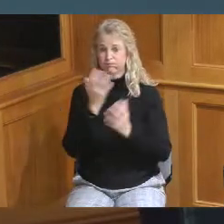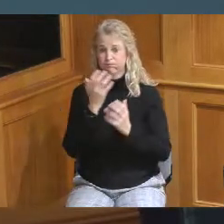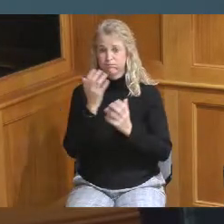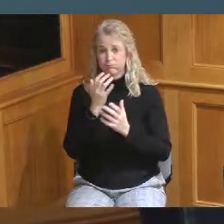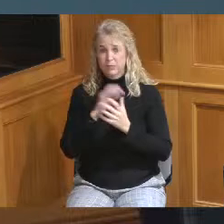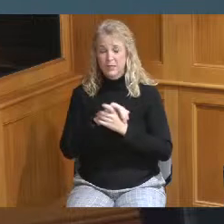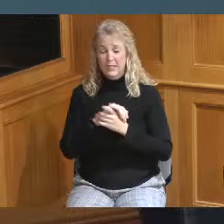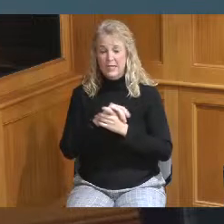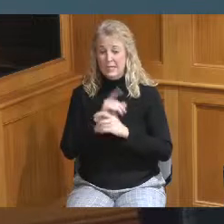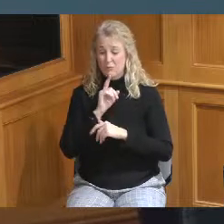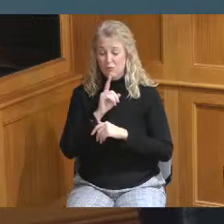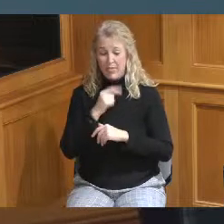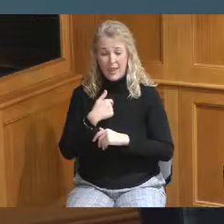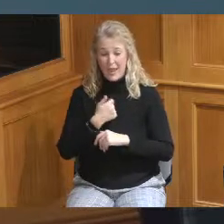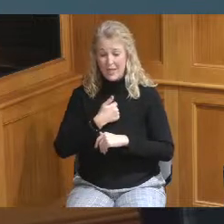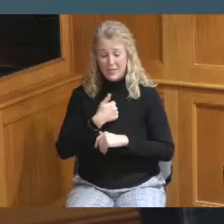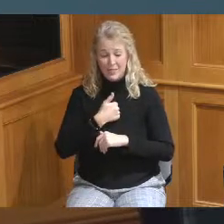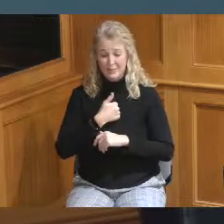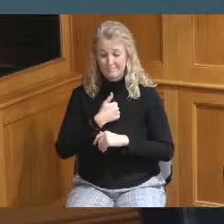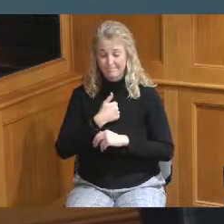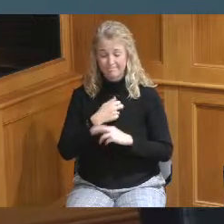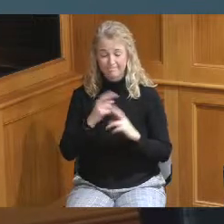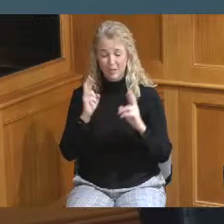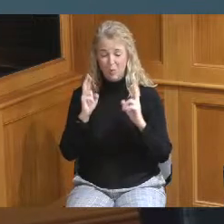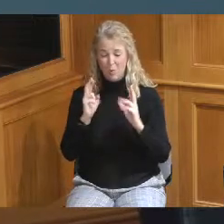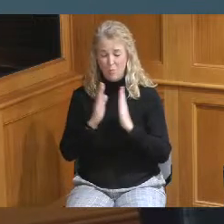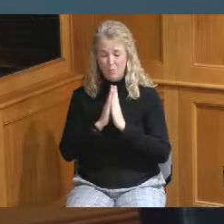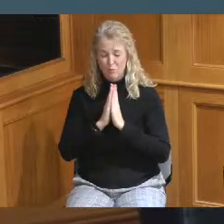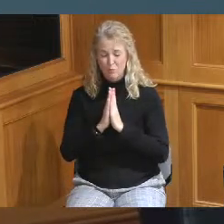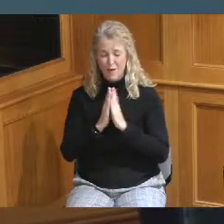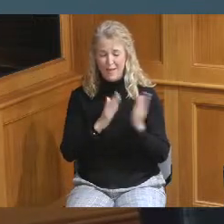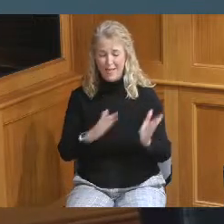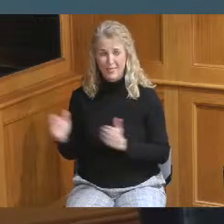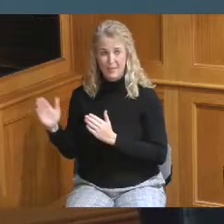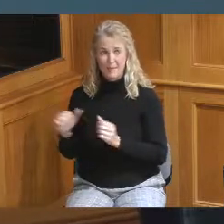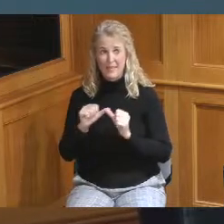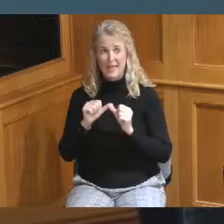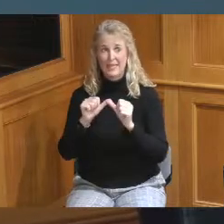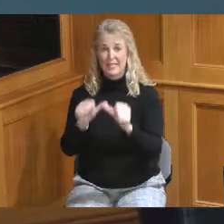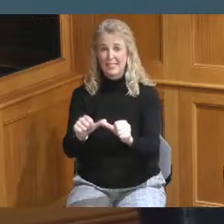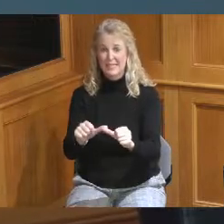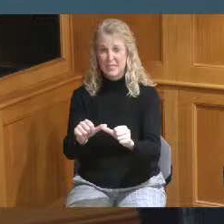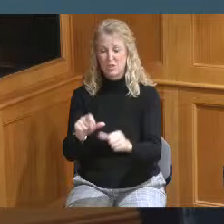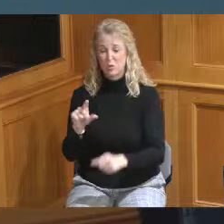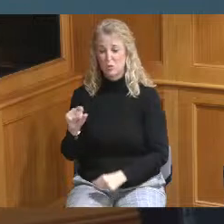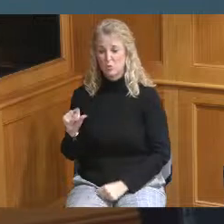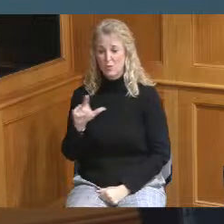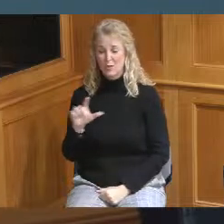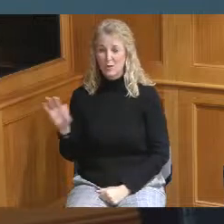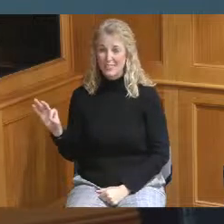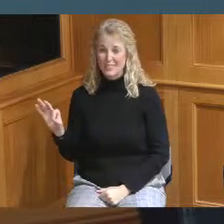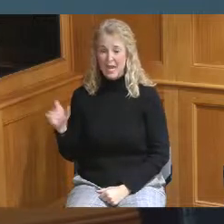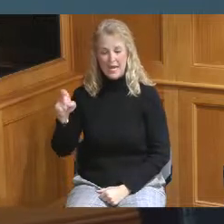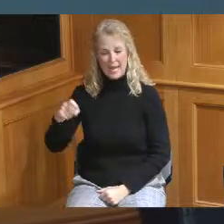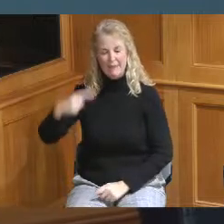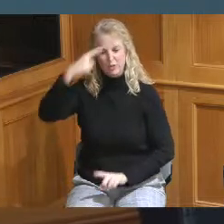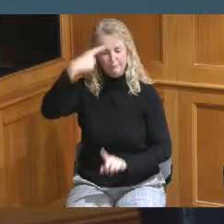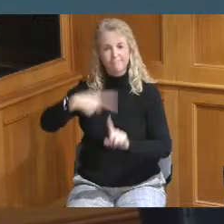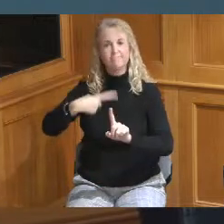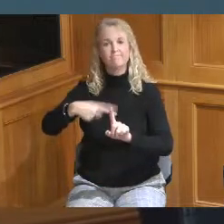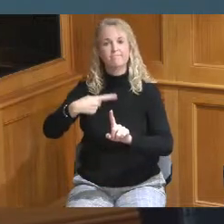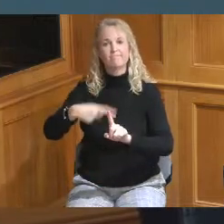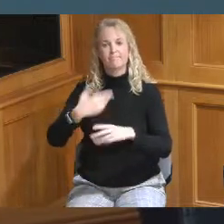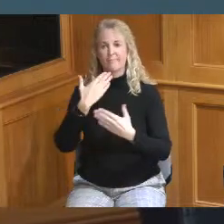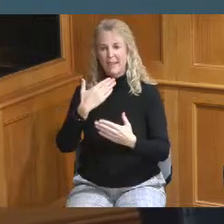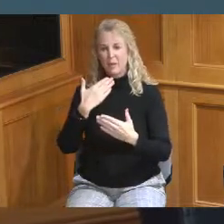and I just hope that we can continue it through 2029. So I'm being positive about that. So